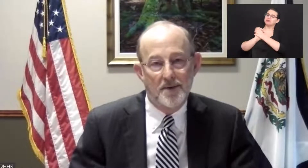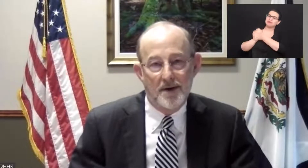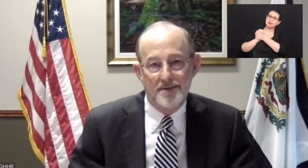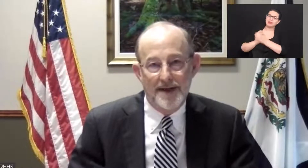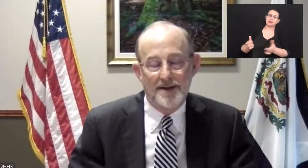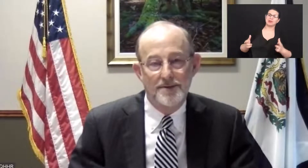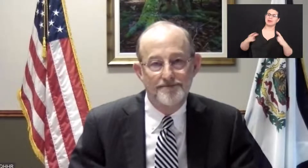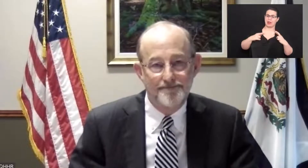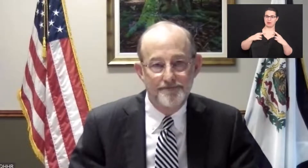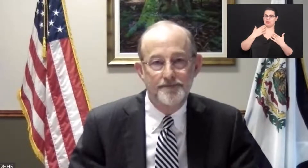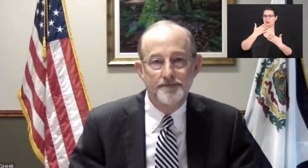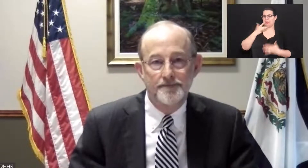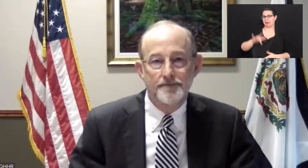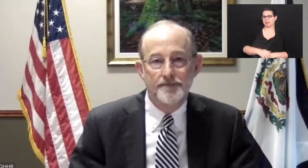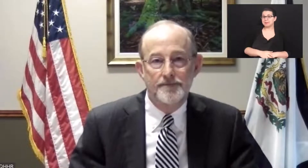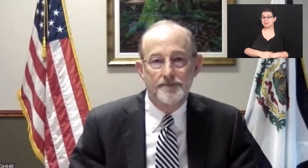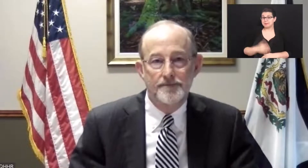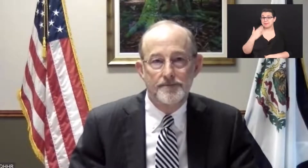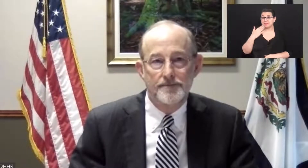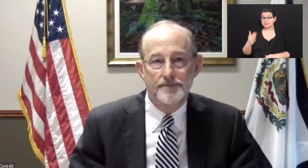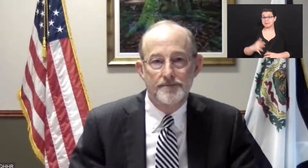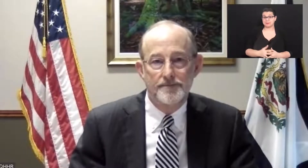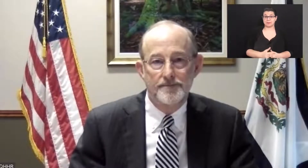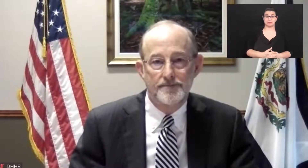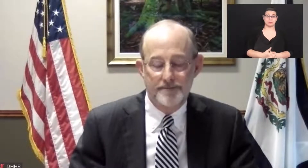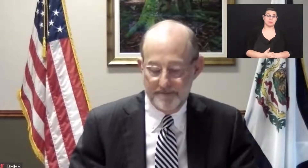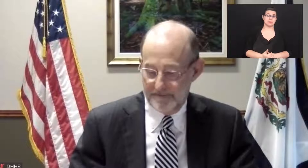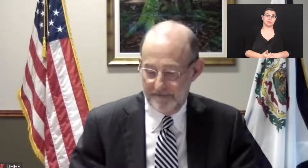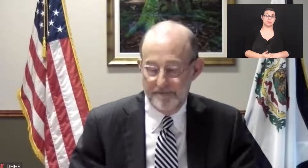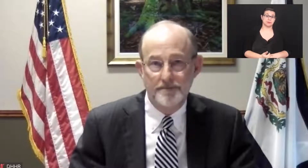and good luck, Walt. Thank you.